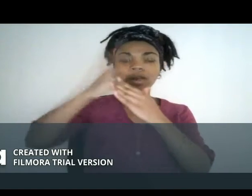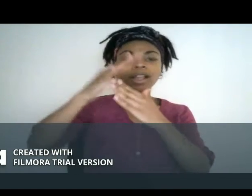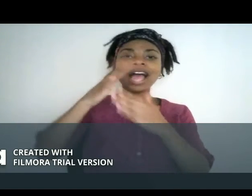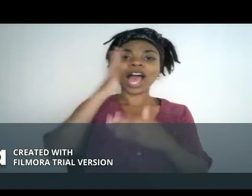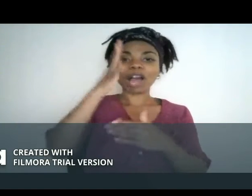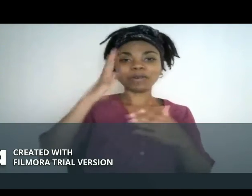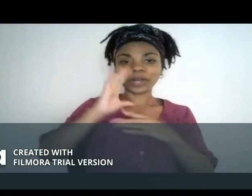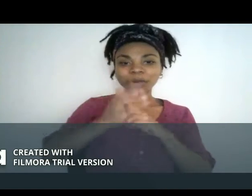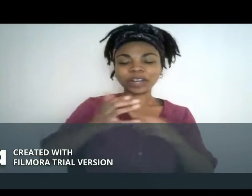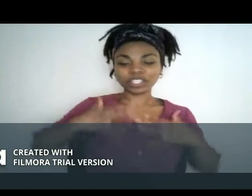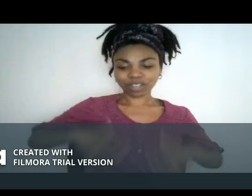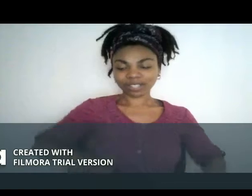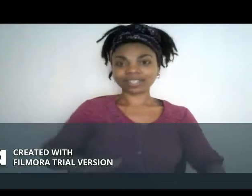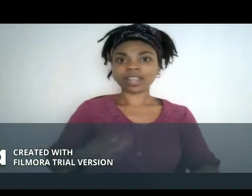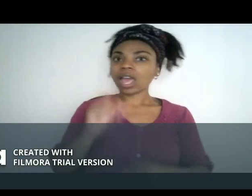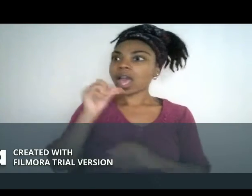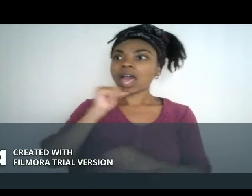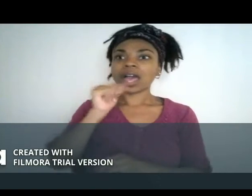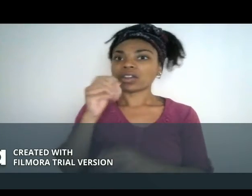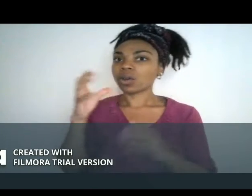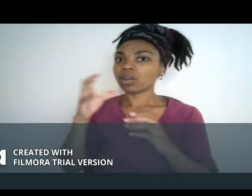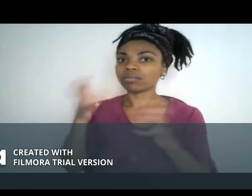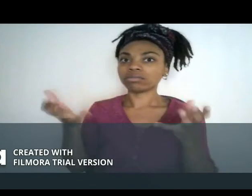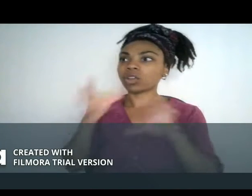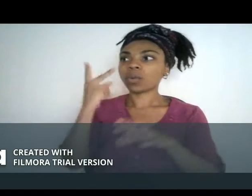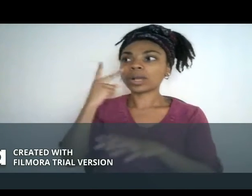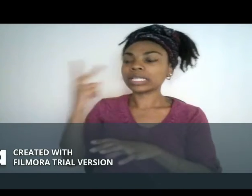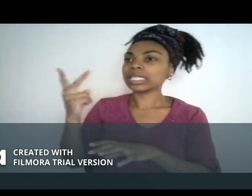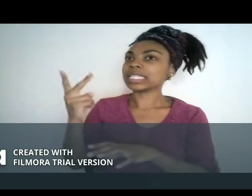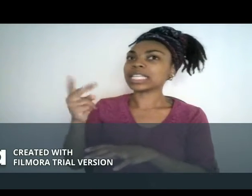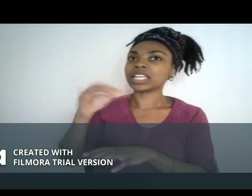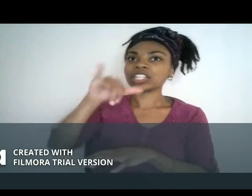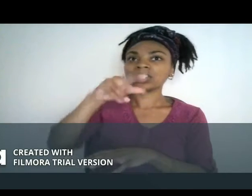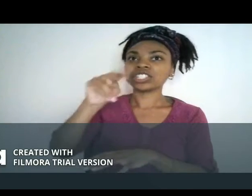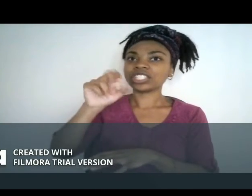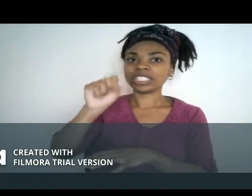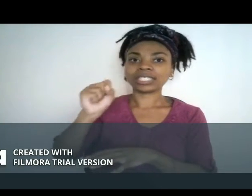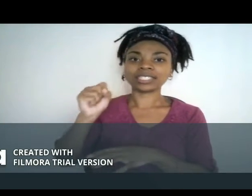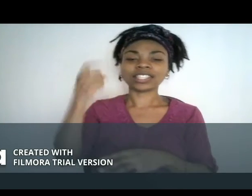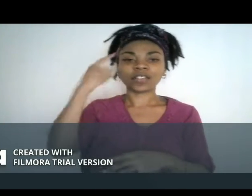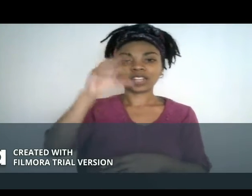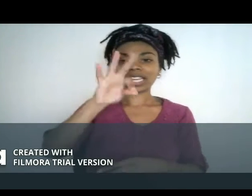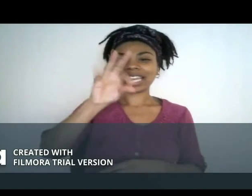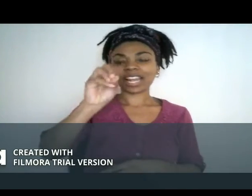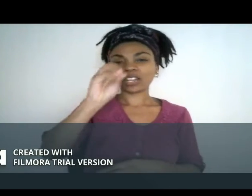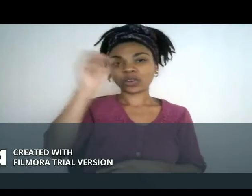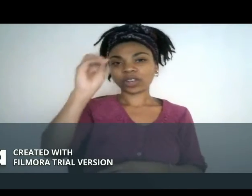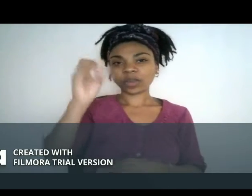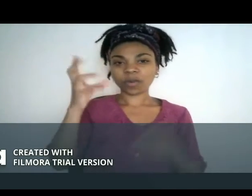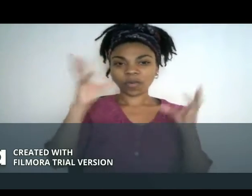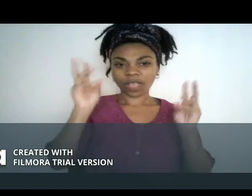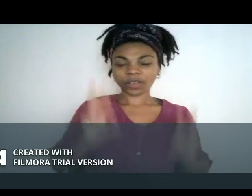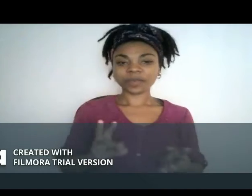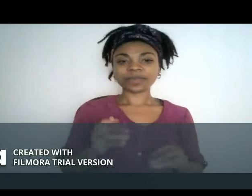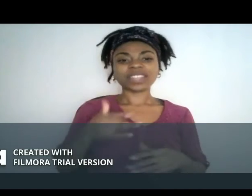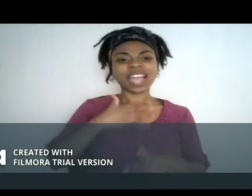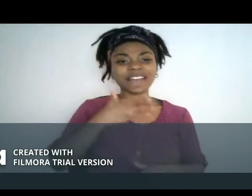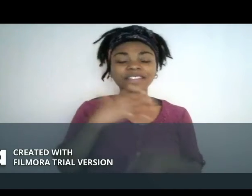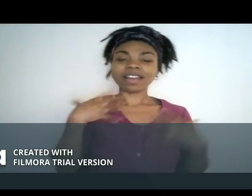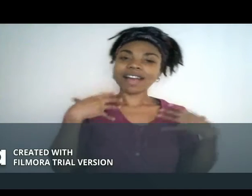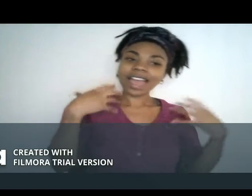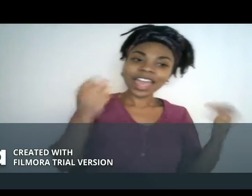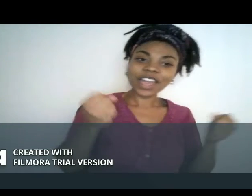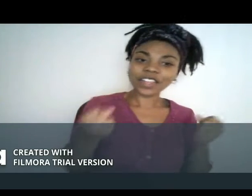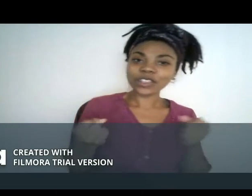see any jeans in 90-degree weather and humidity. I feel like my soul opened up, my yoni opened up, my womb opened up. I